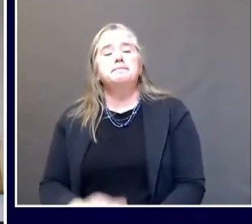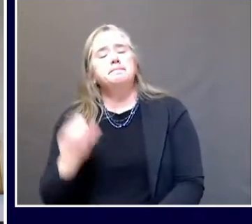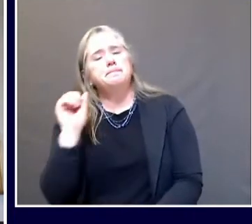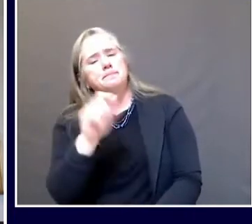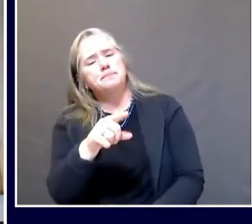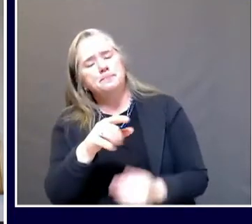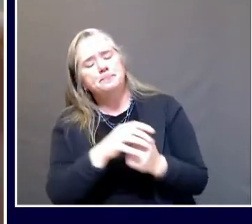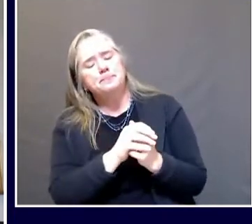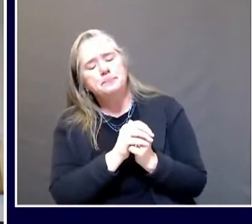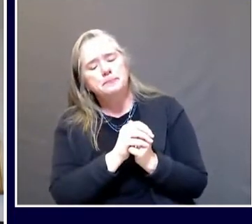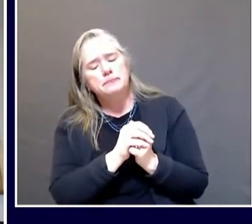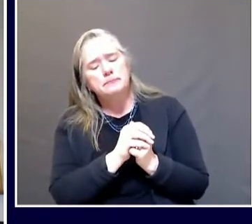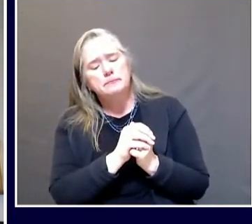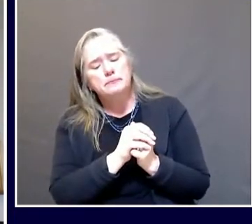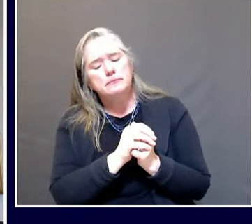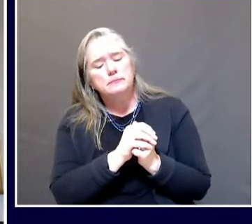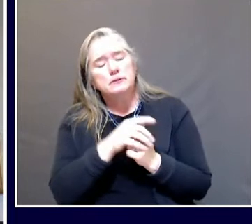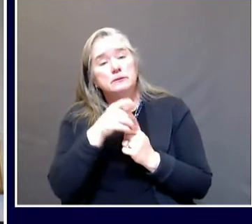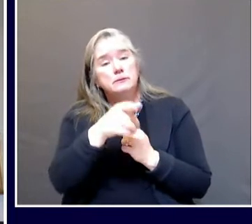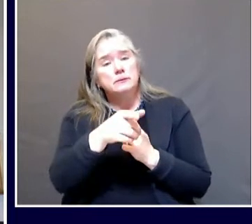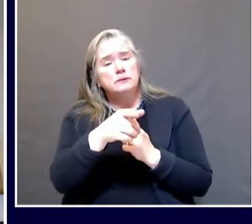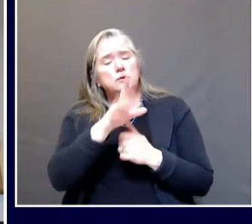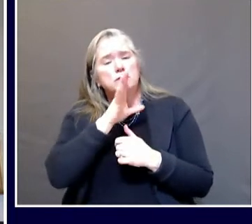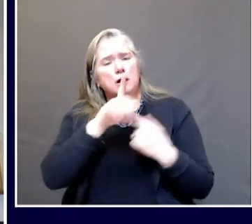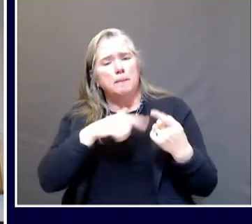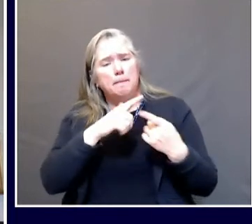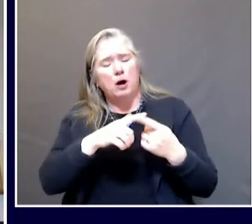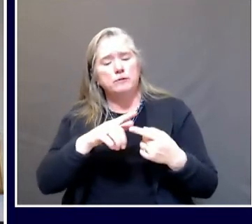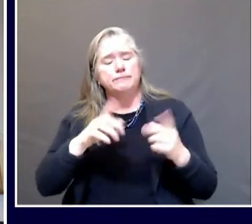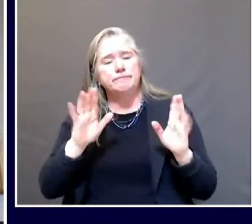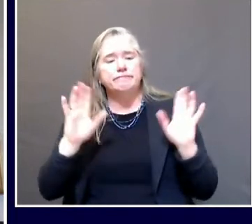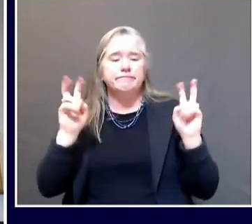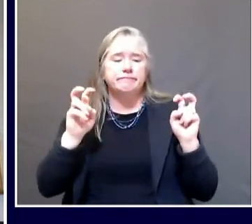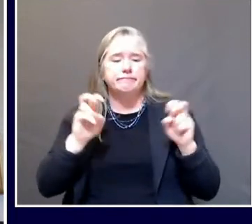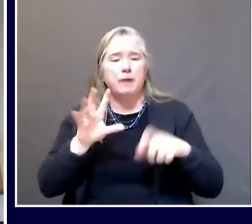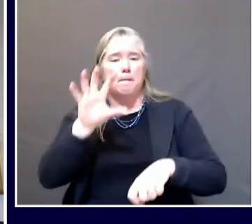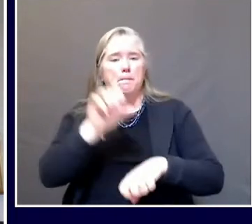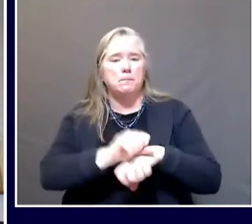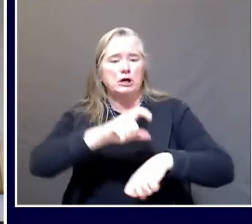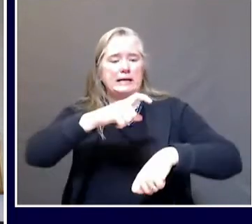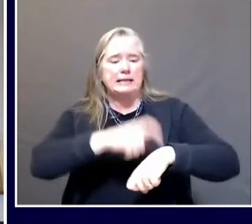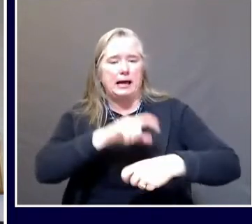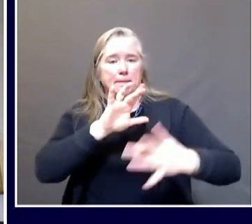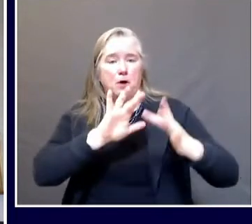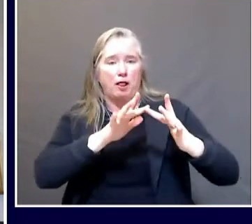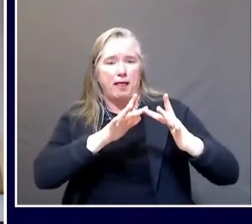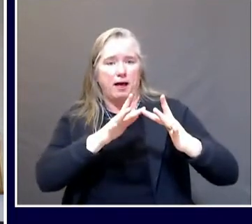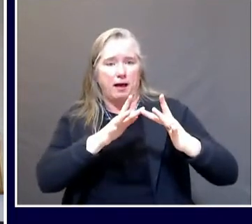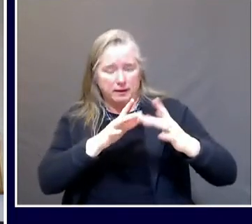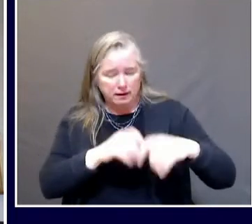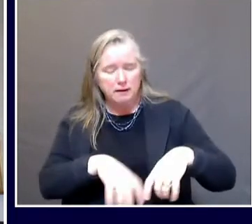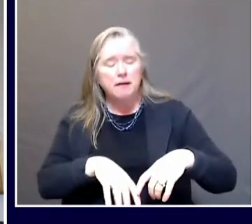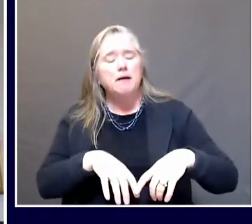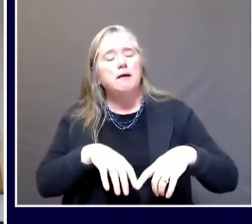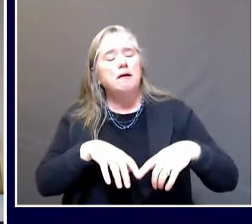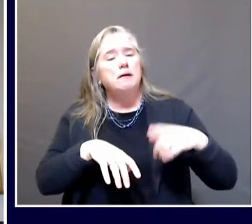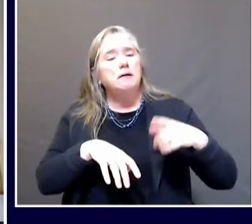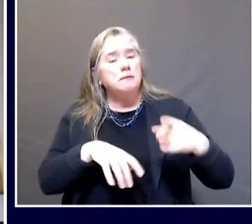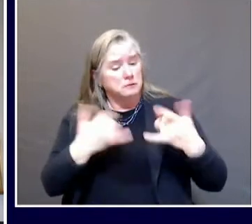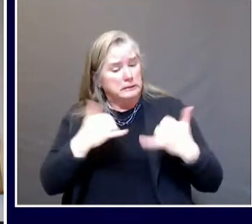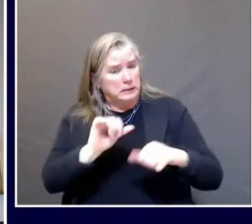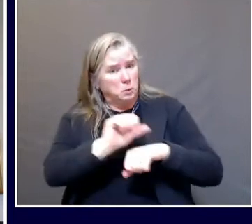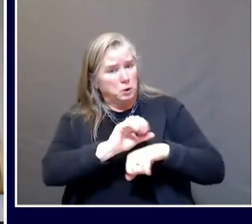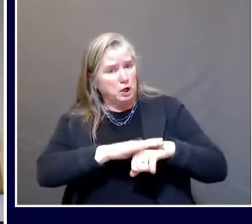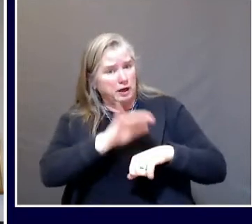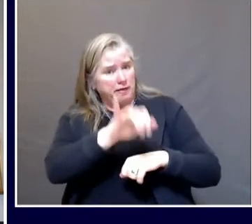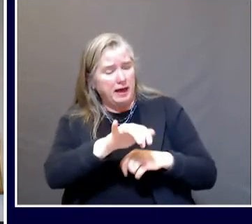to accommodate future online scheduling, and if the state has received any support, say, from the federal government in this? I know this has